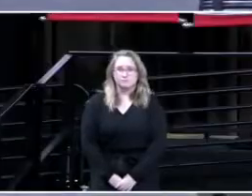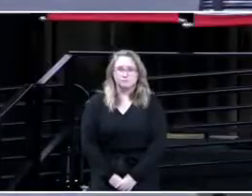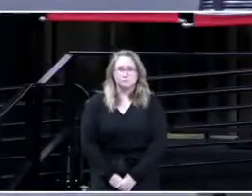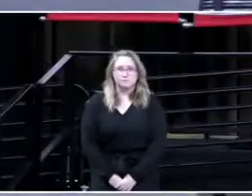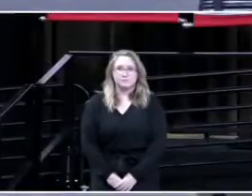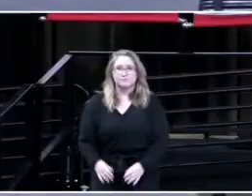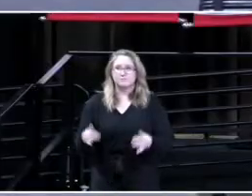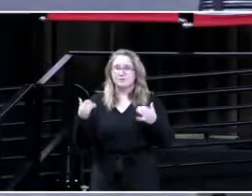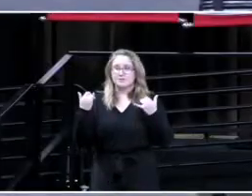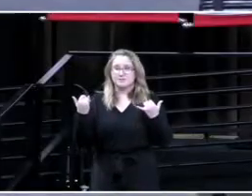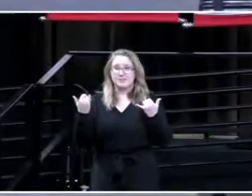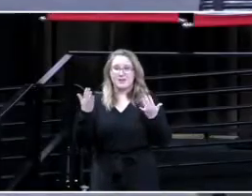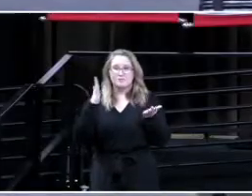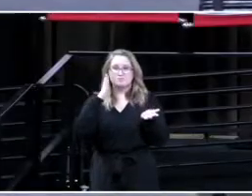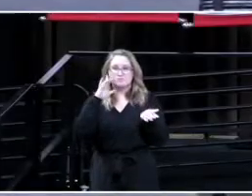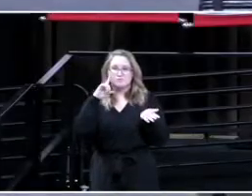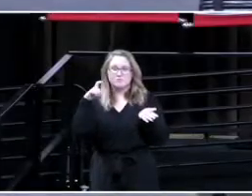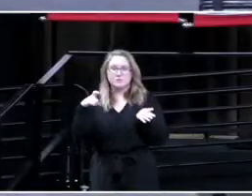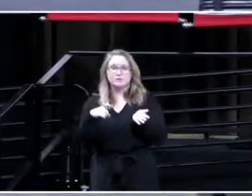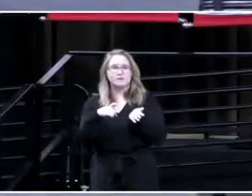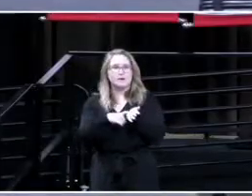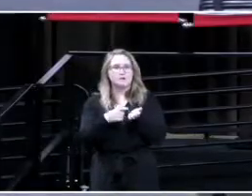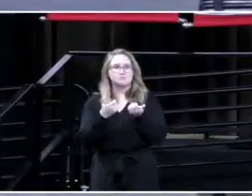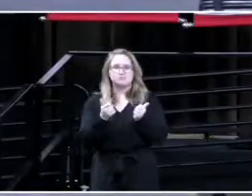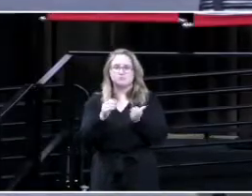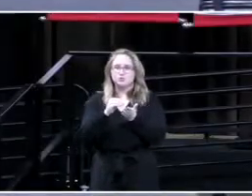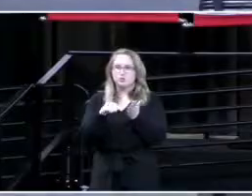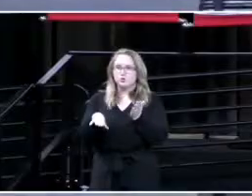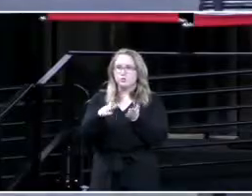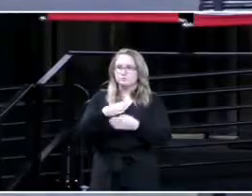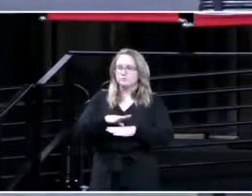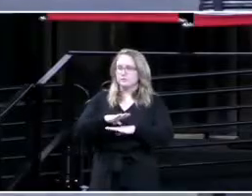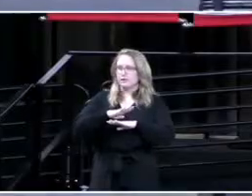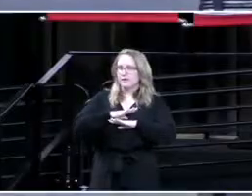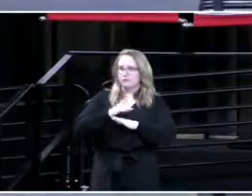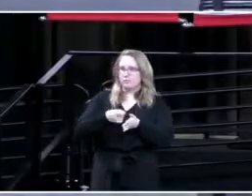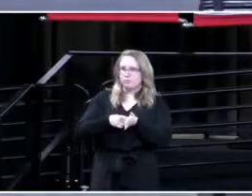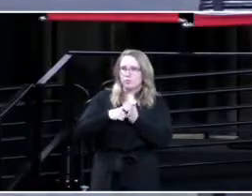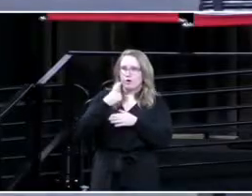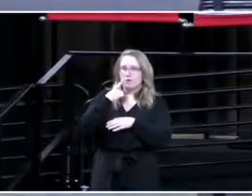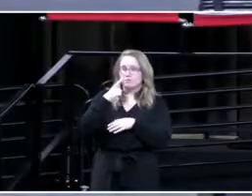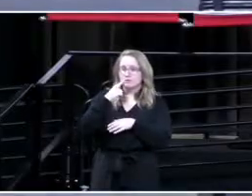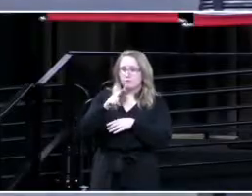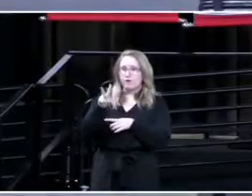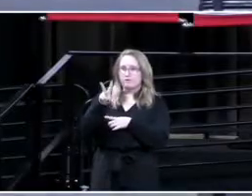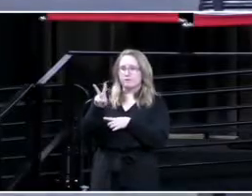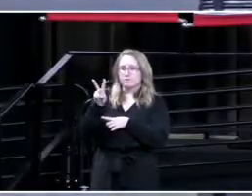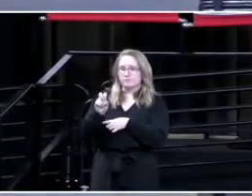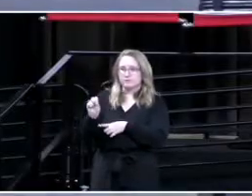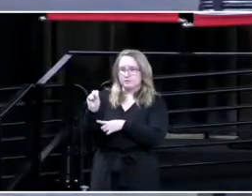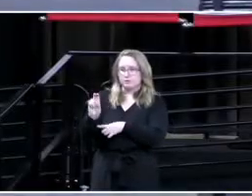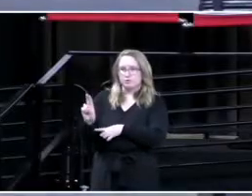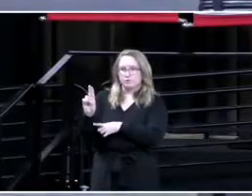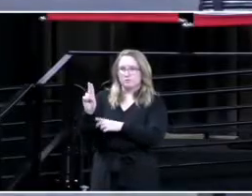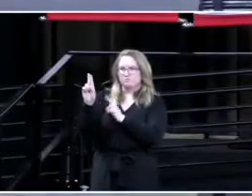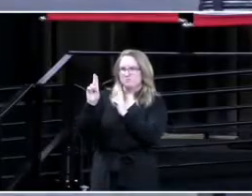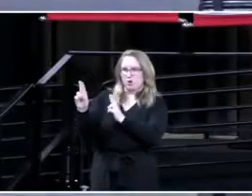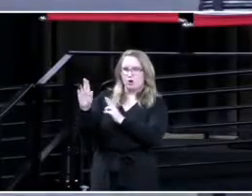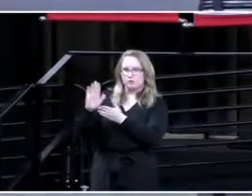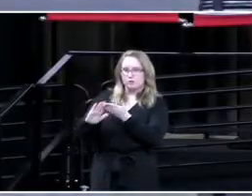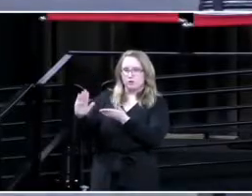I will now recognize those students who have satisfied the requirements of Valdosta State University's Honors